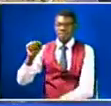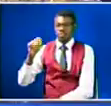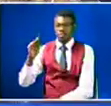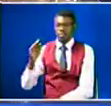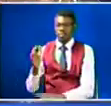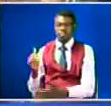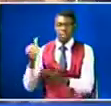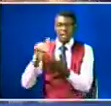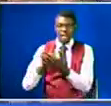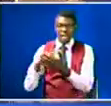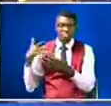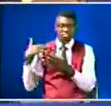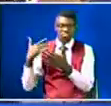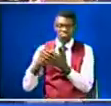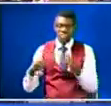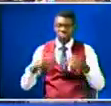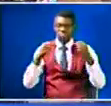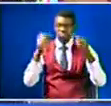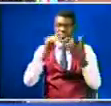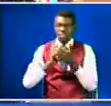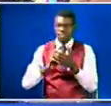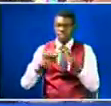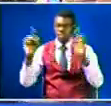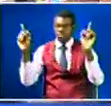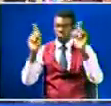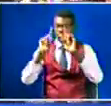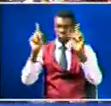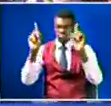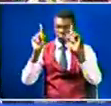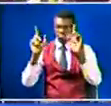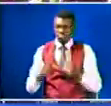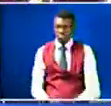disturb its calm with conflicts again. Ray Polo, KTN News.